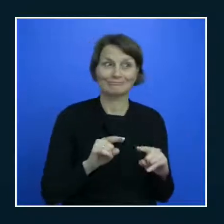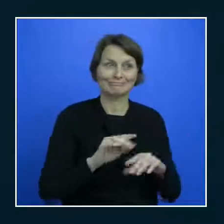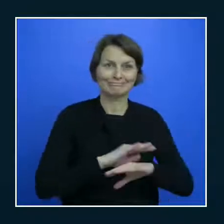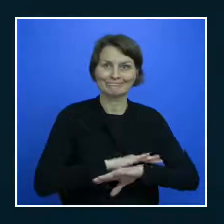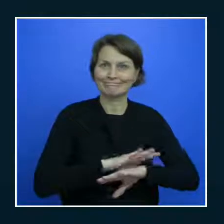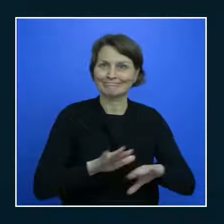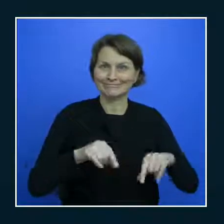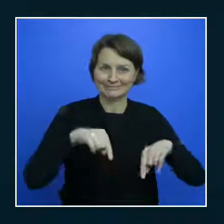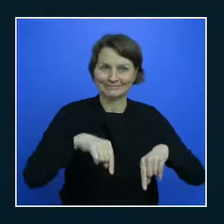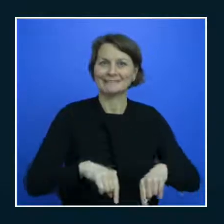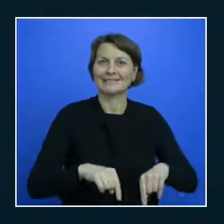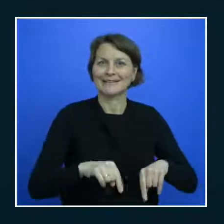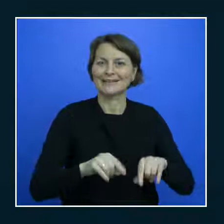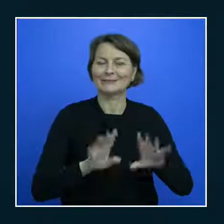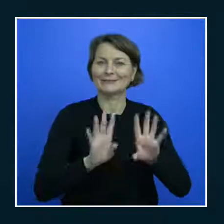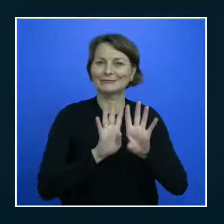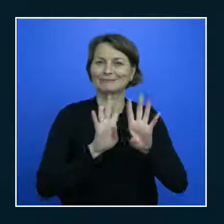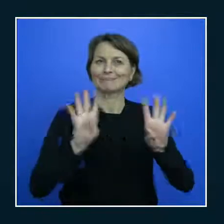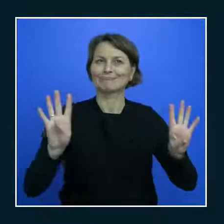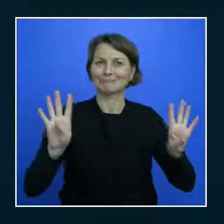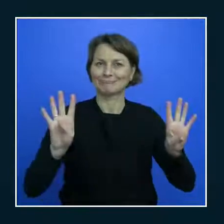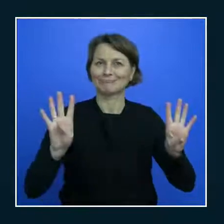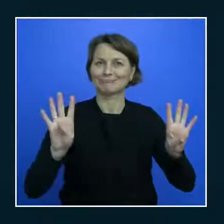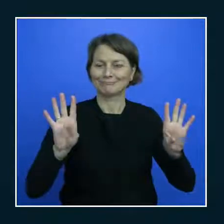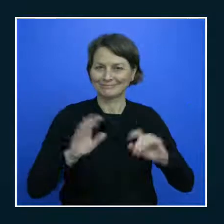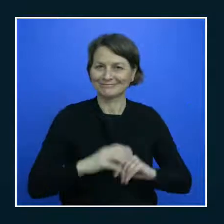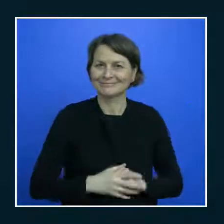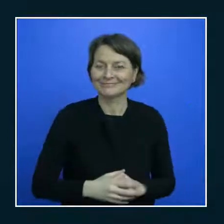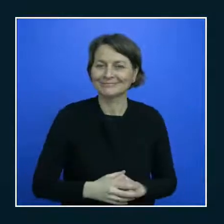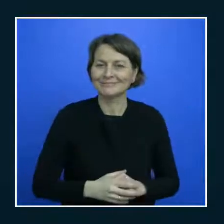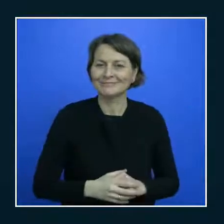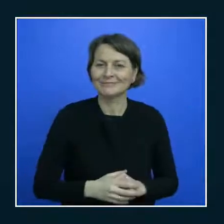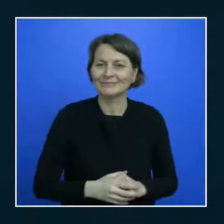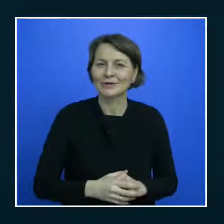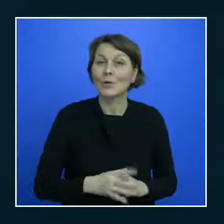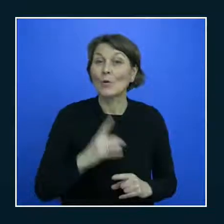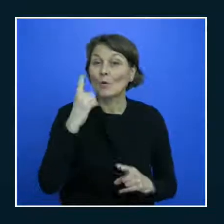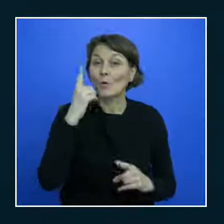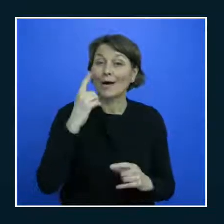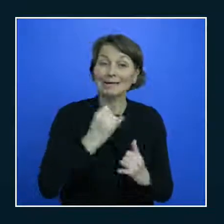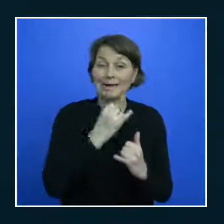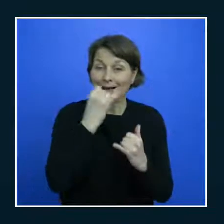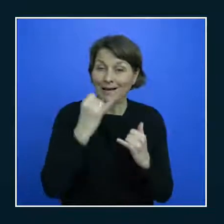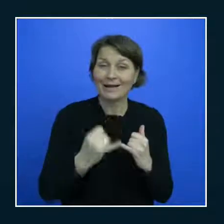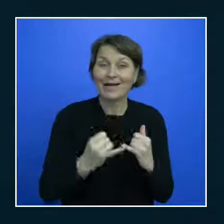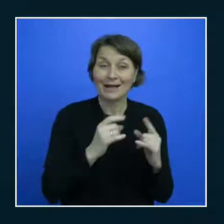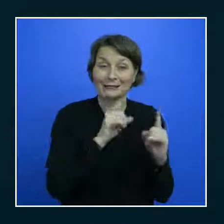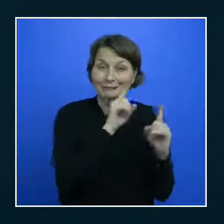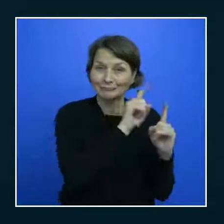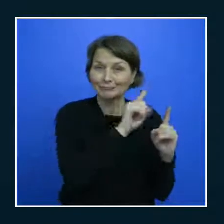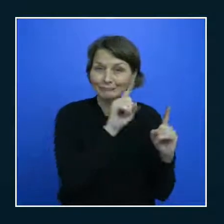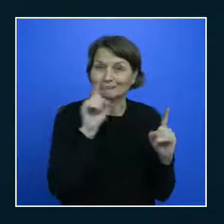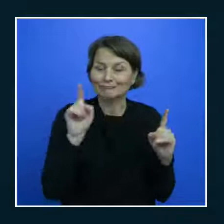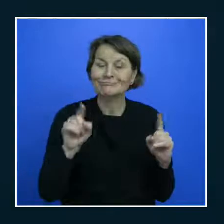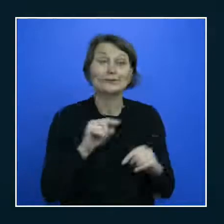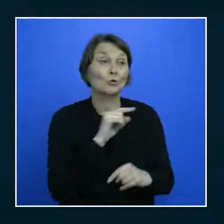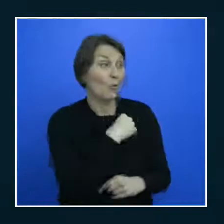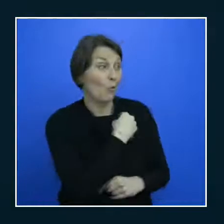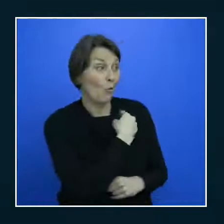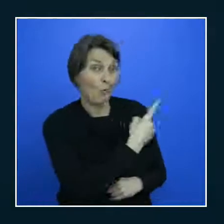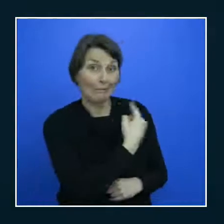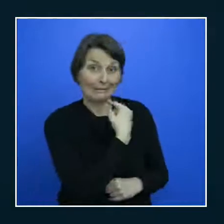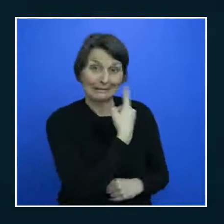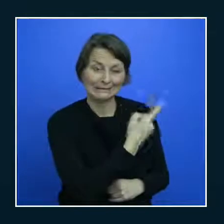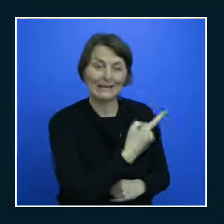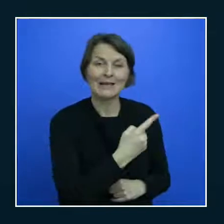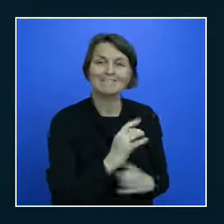this episode. So I'm going to do one lightning round where you all three can say what was the